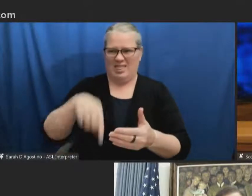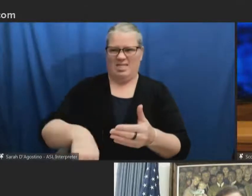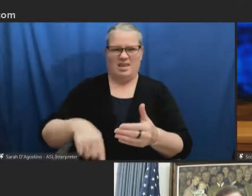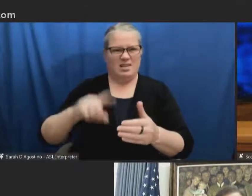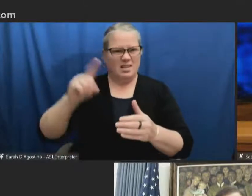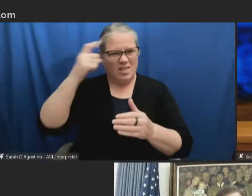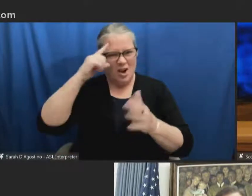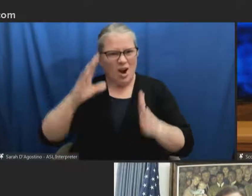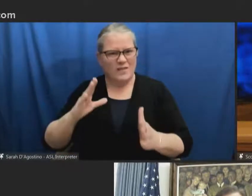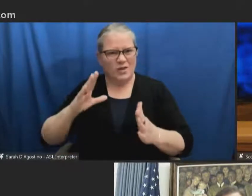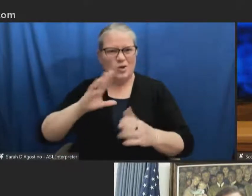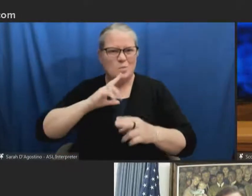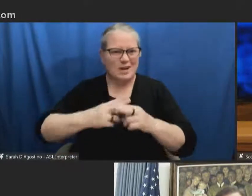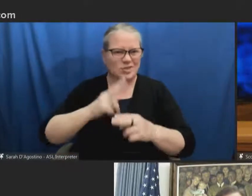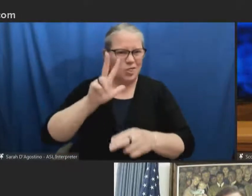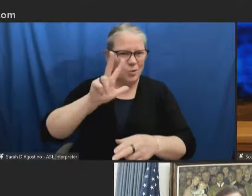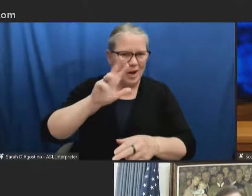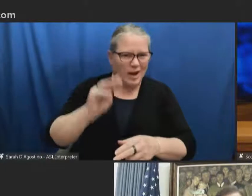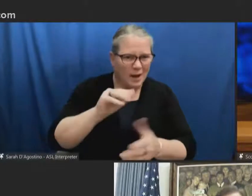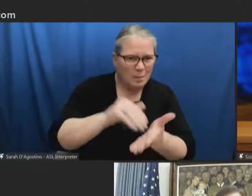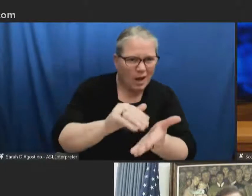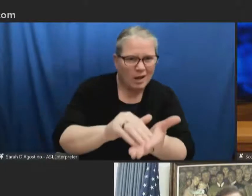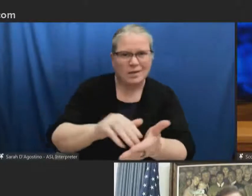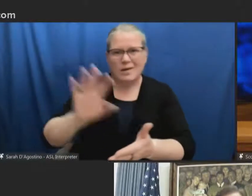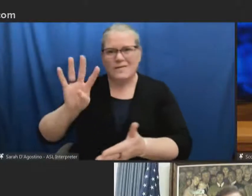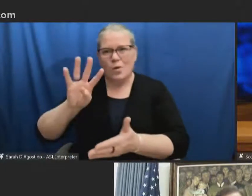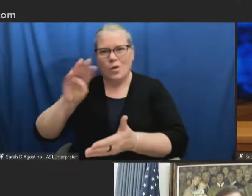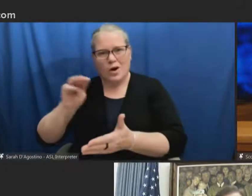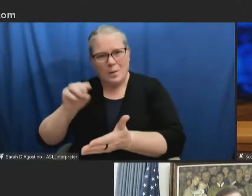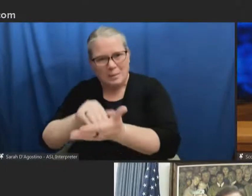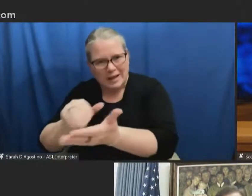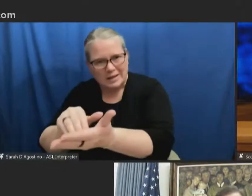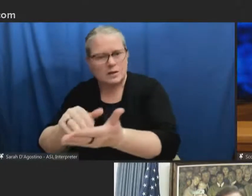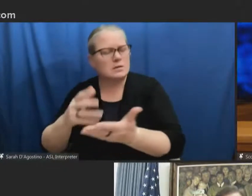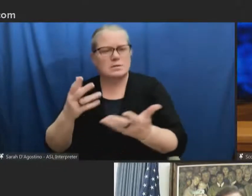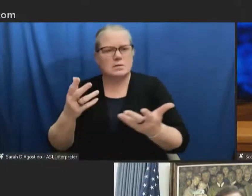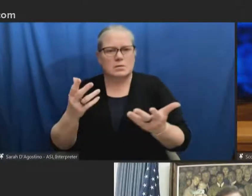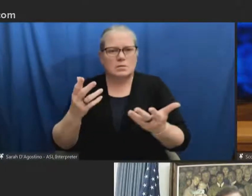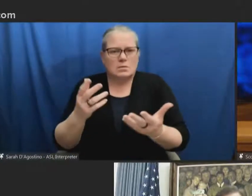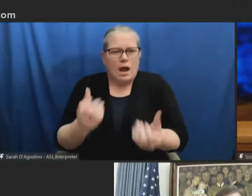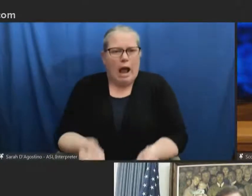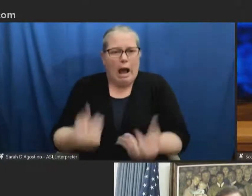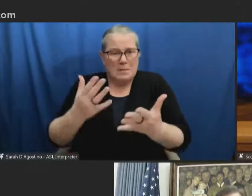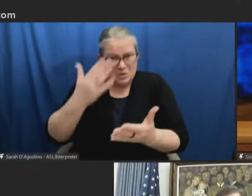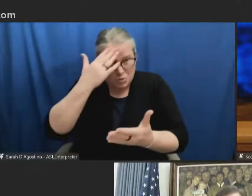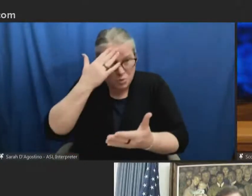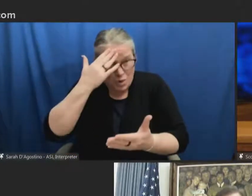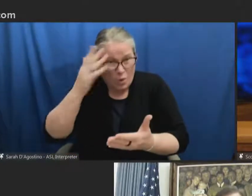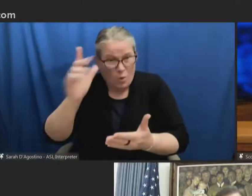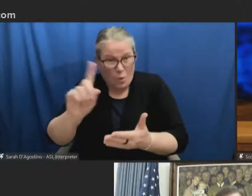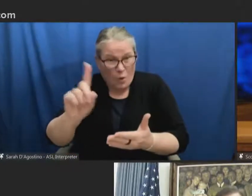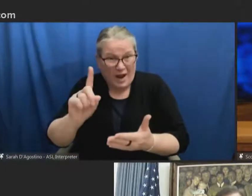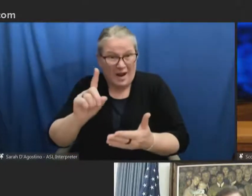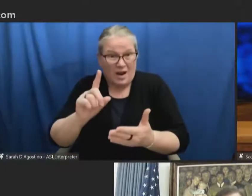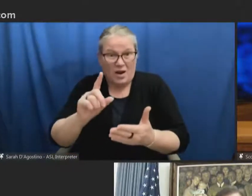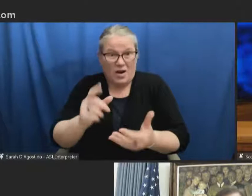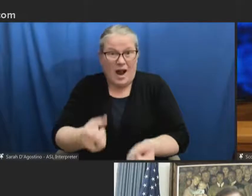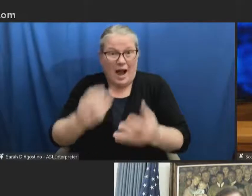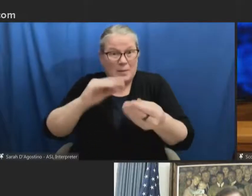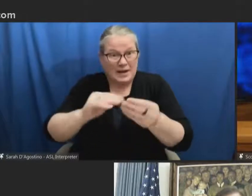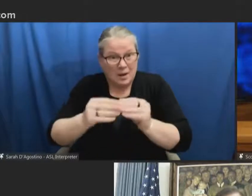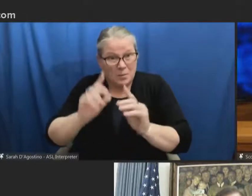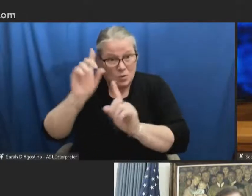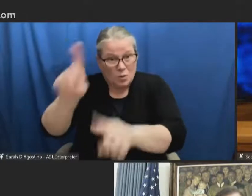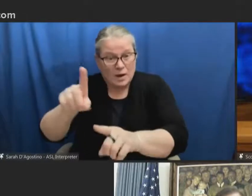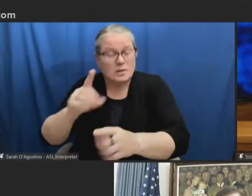and then 4 million. Do we have any idea what the breakdown is? I know some local departments have